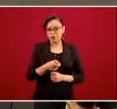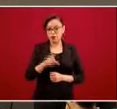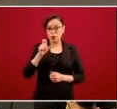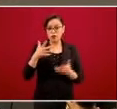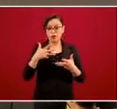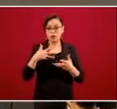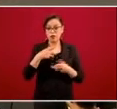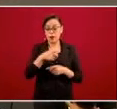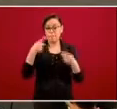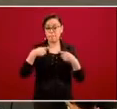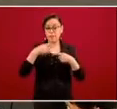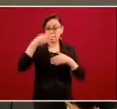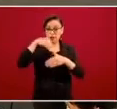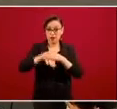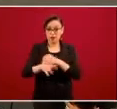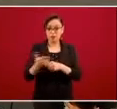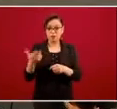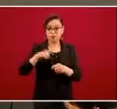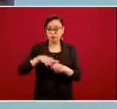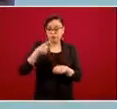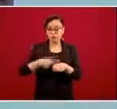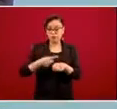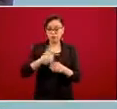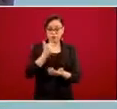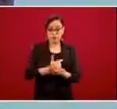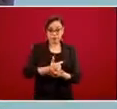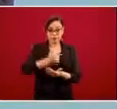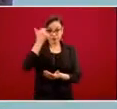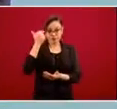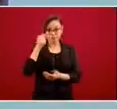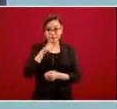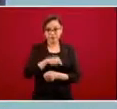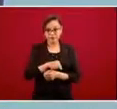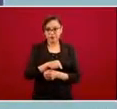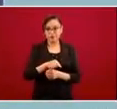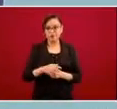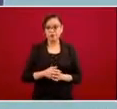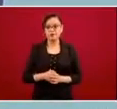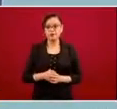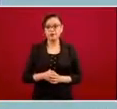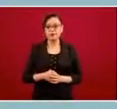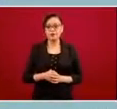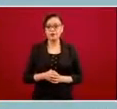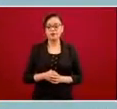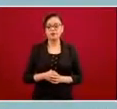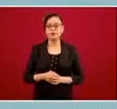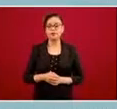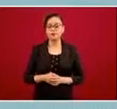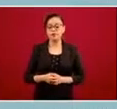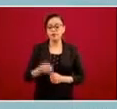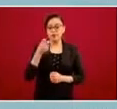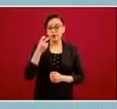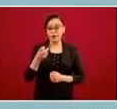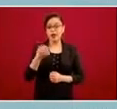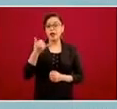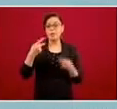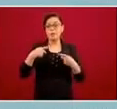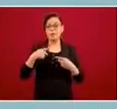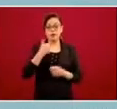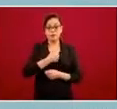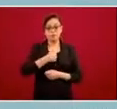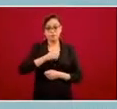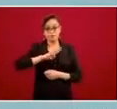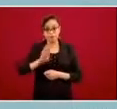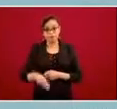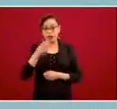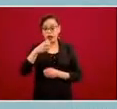disease. We've also said that the severe cases and the hospitalized cases and all the people who unfortunately